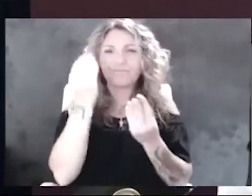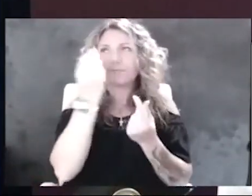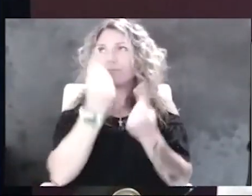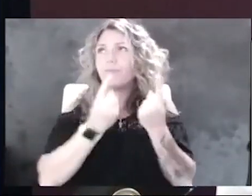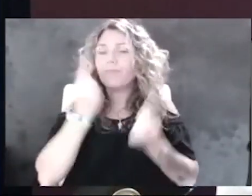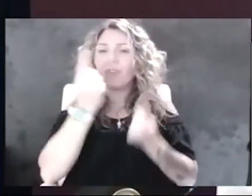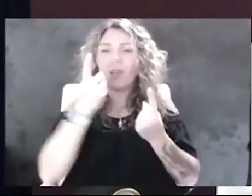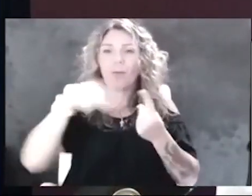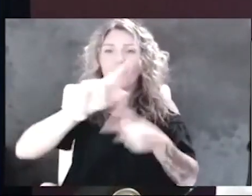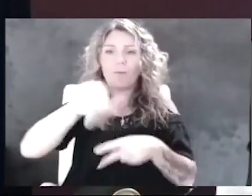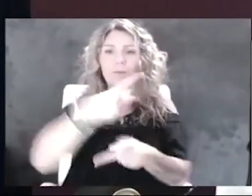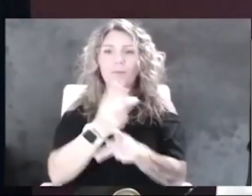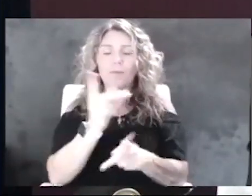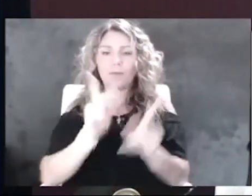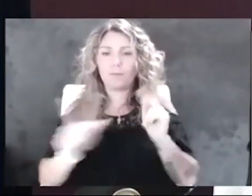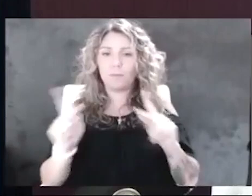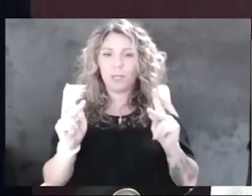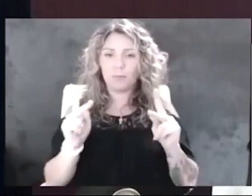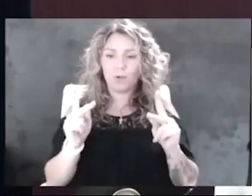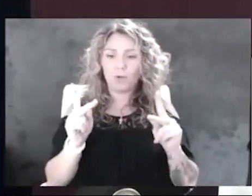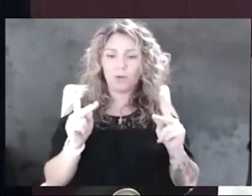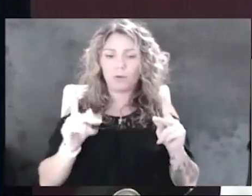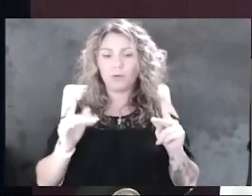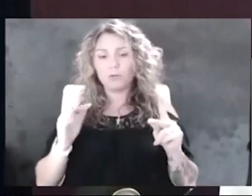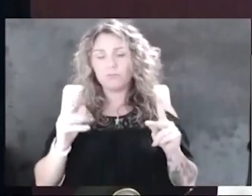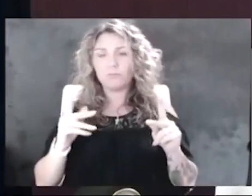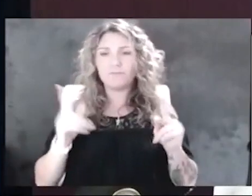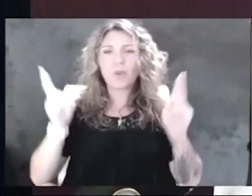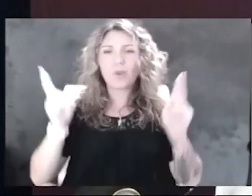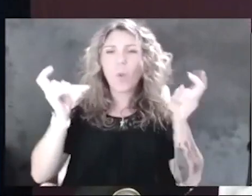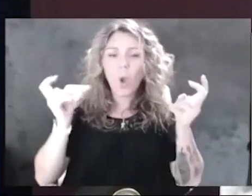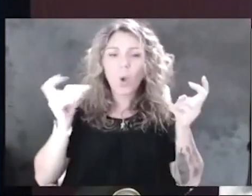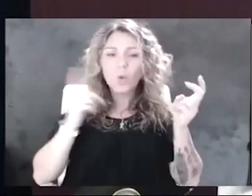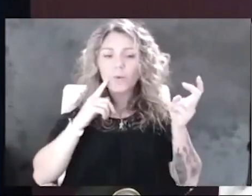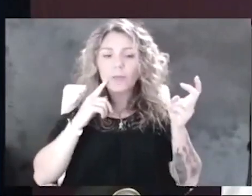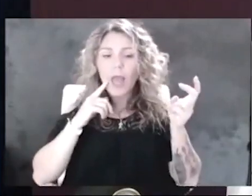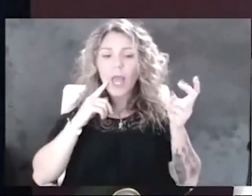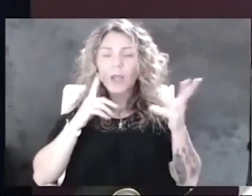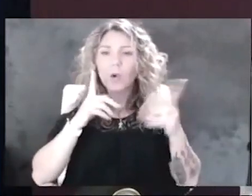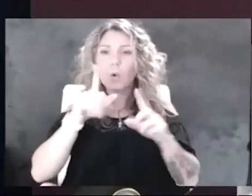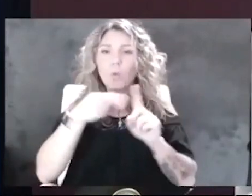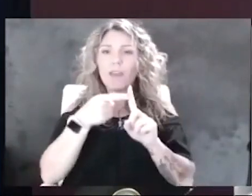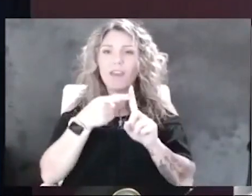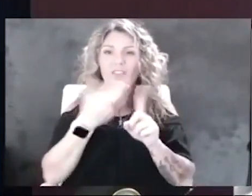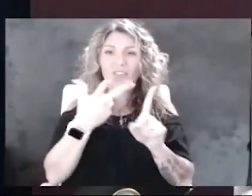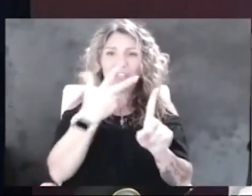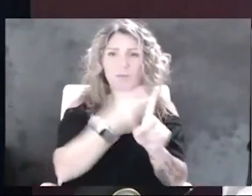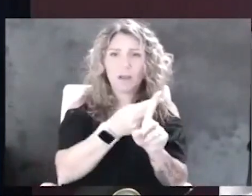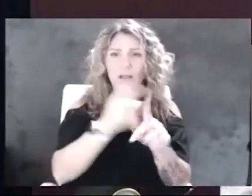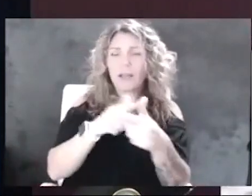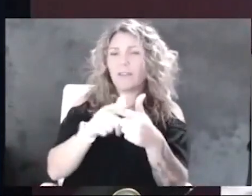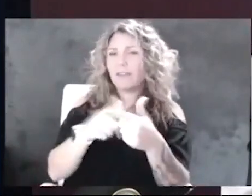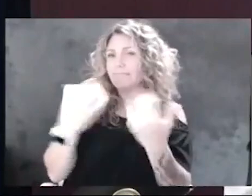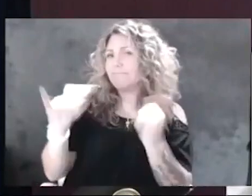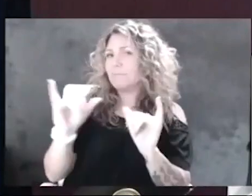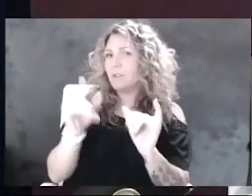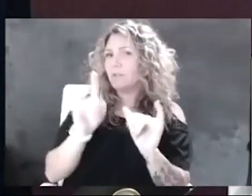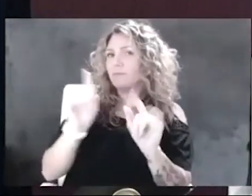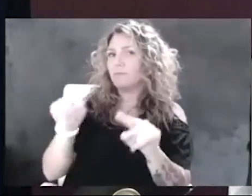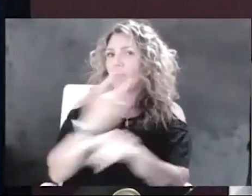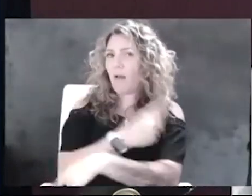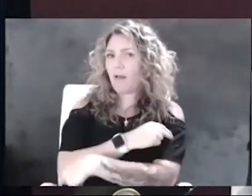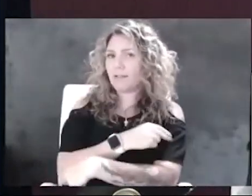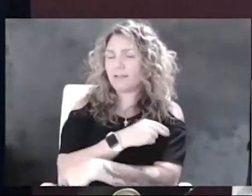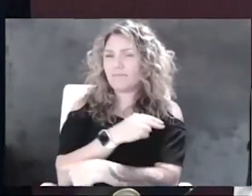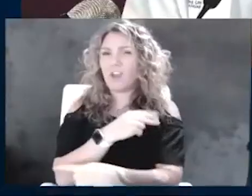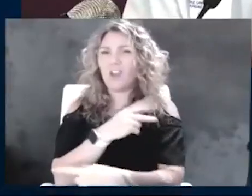are not, or who are, quote, the breakthrough infections having to become hospitalized, who were vaccinated. It's really those with a lot of severe chronic